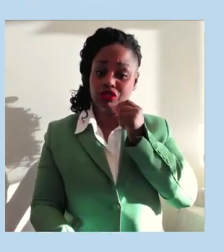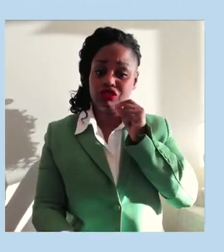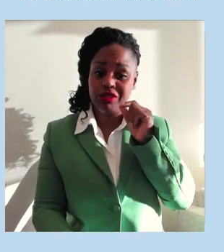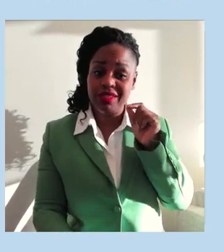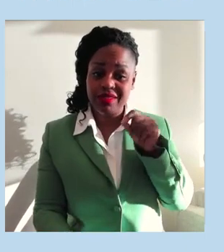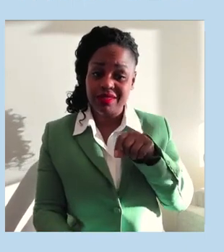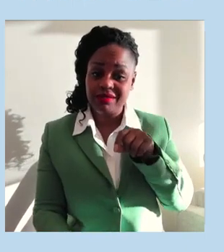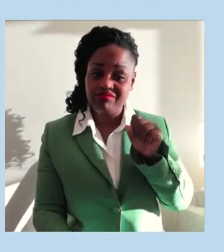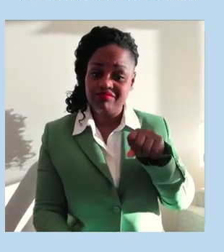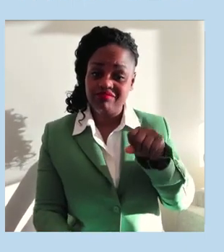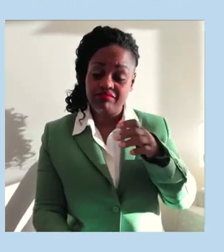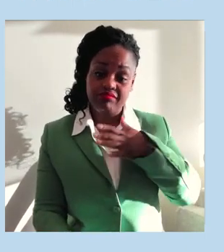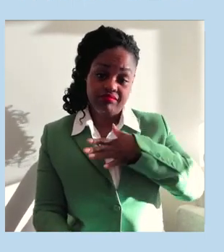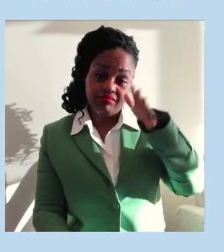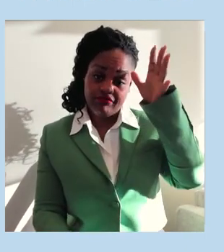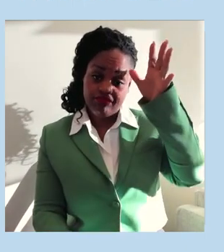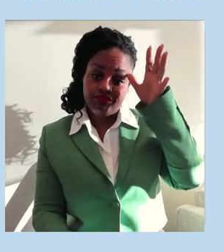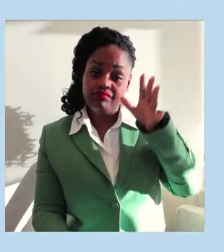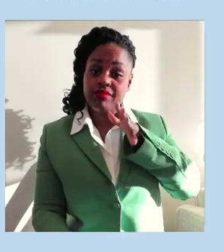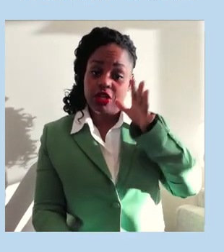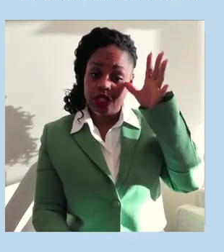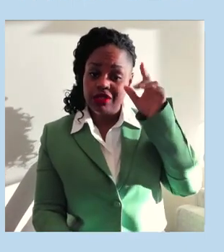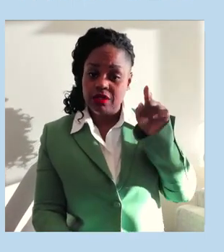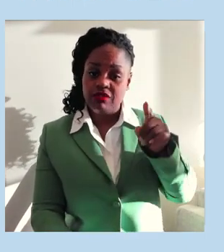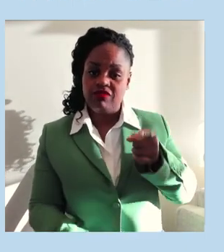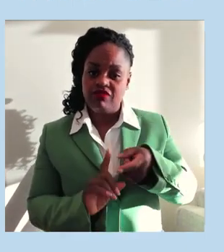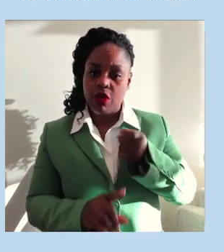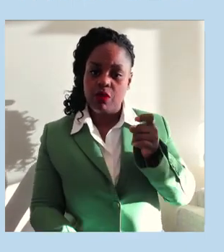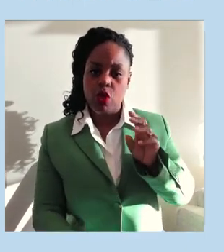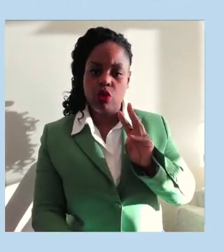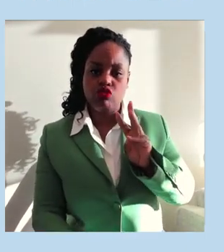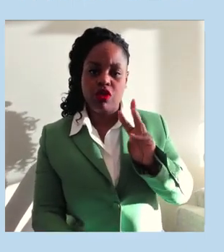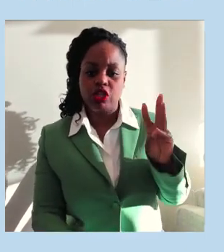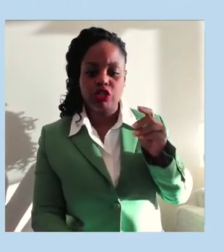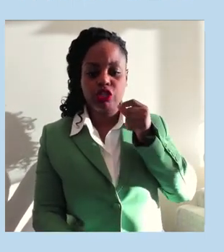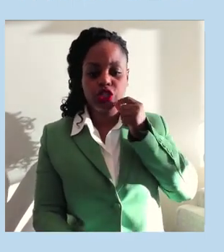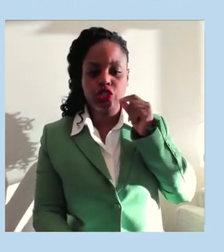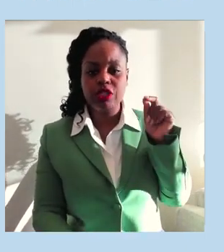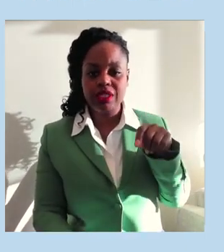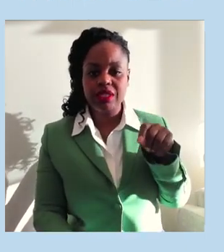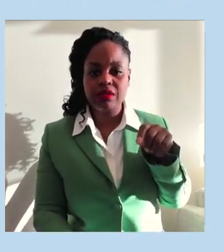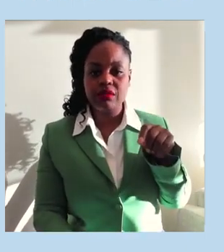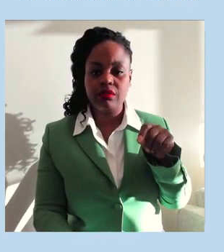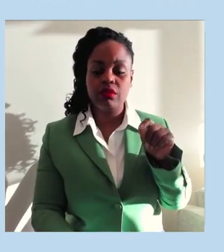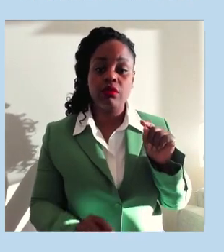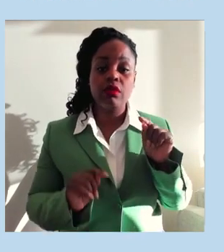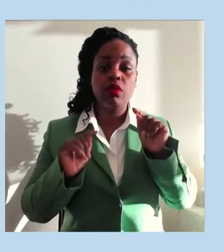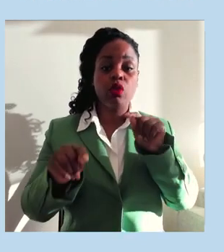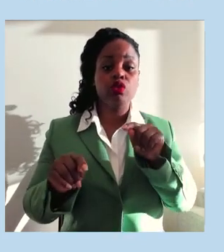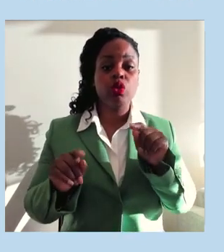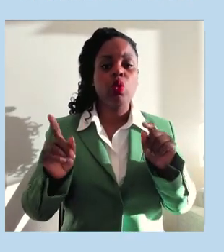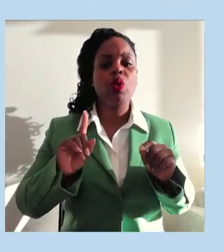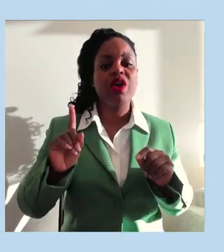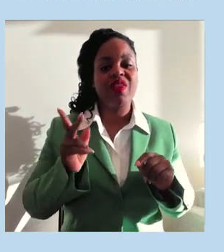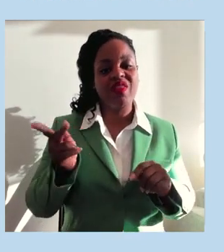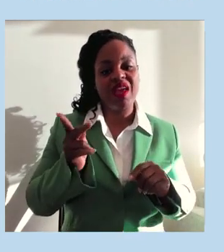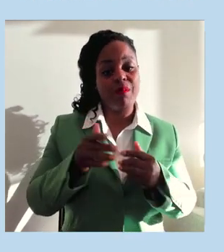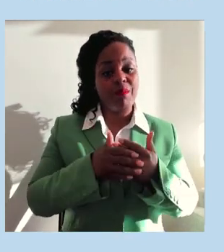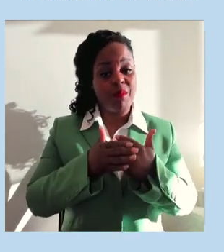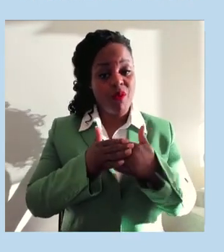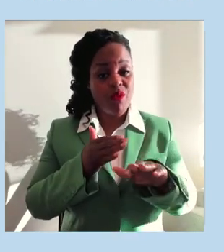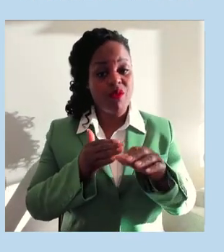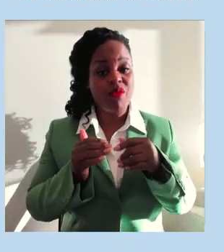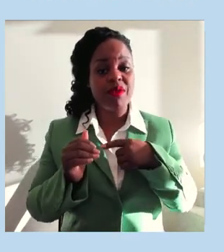Ukraine, and I had the chance to go visit their birthplace near Uzhgorod in 1990. And so I speak to